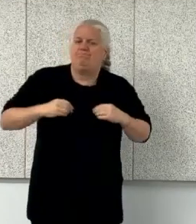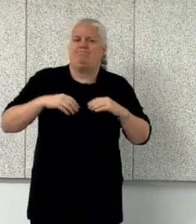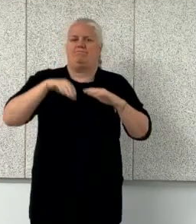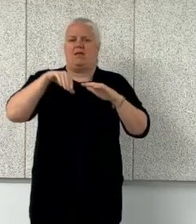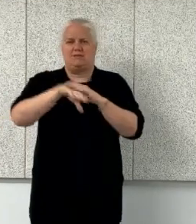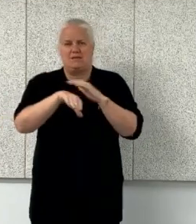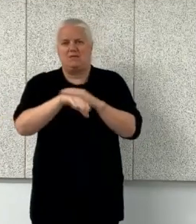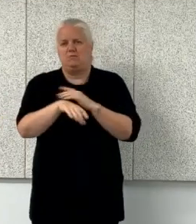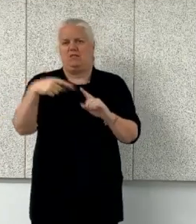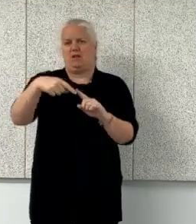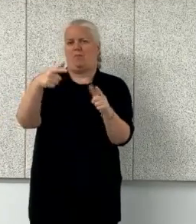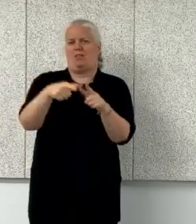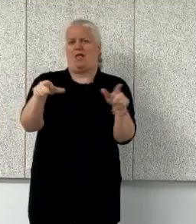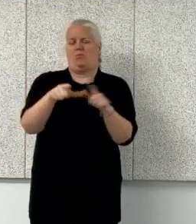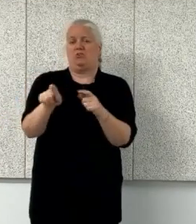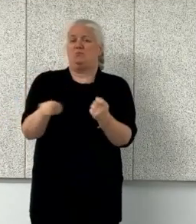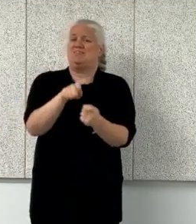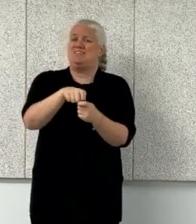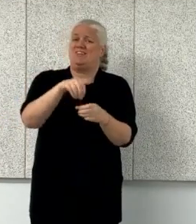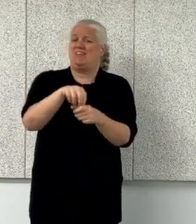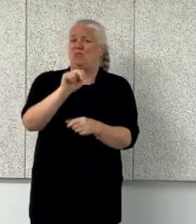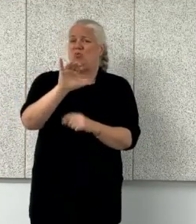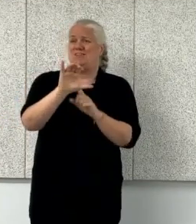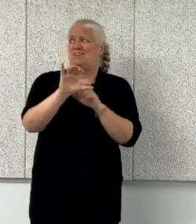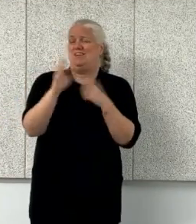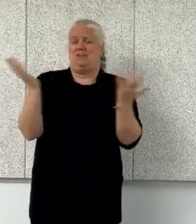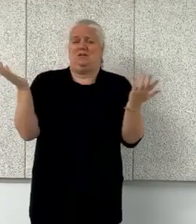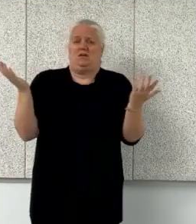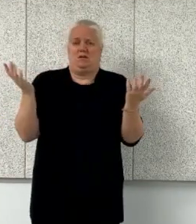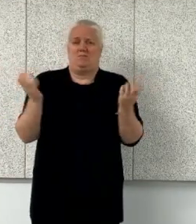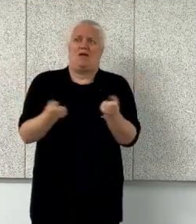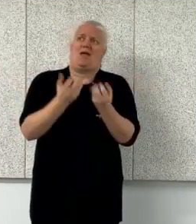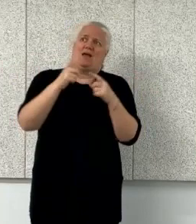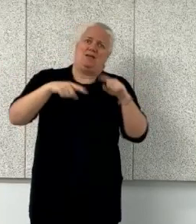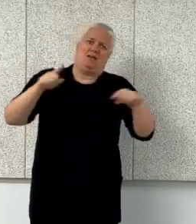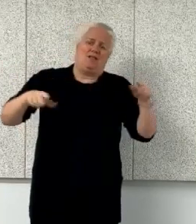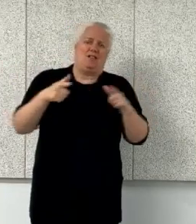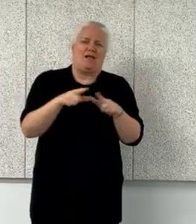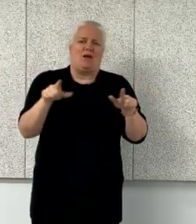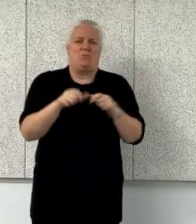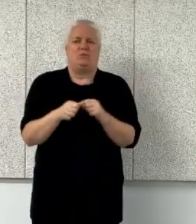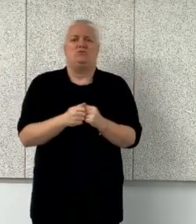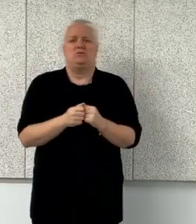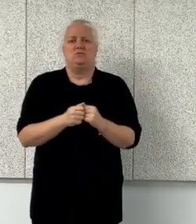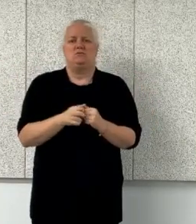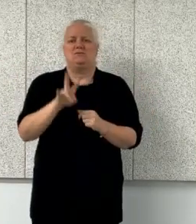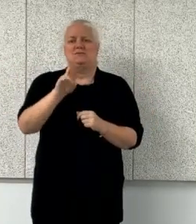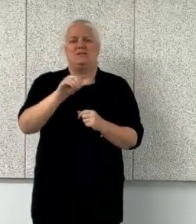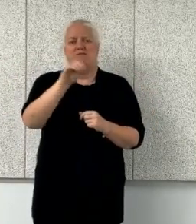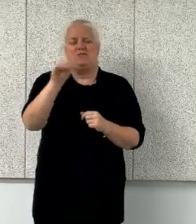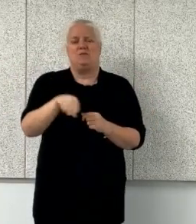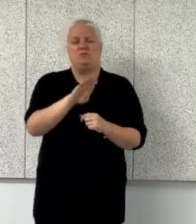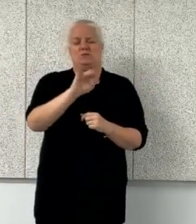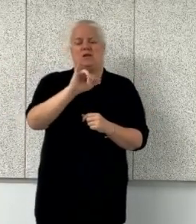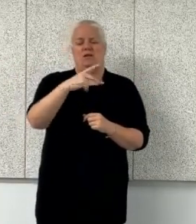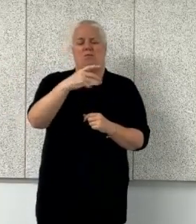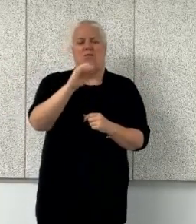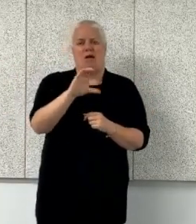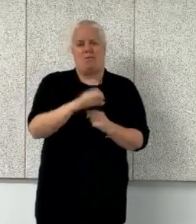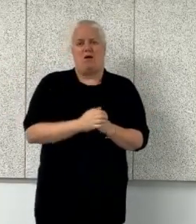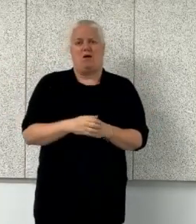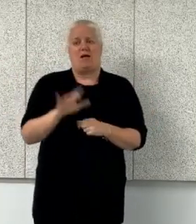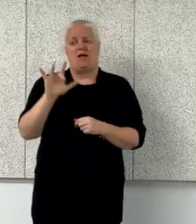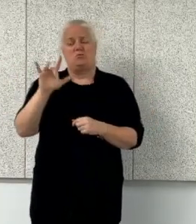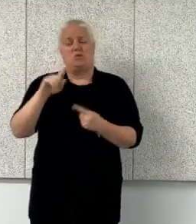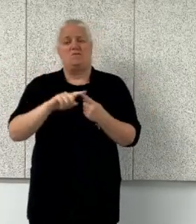accessibility in terms of language, particularly in a city like New York, particularly in a city that is not only 70% BIPOC, but a full like